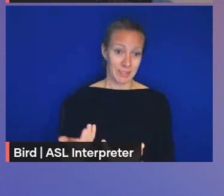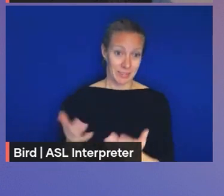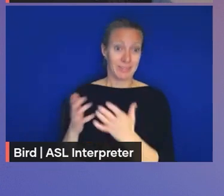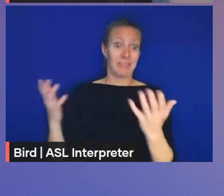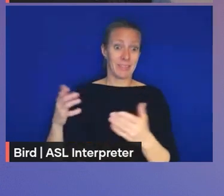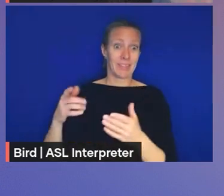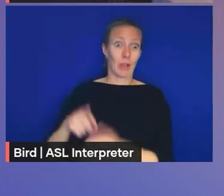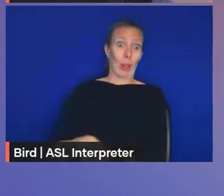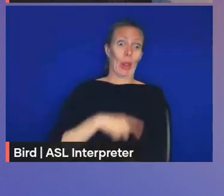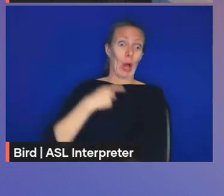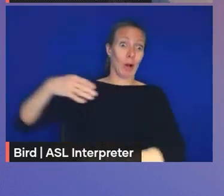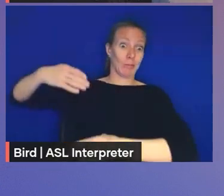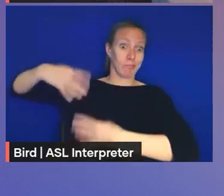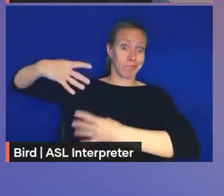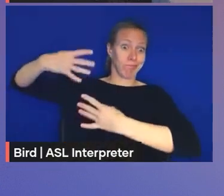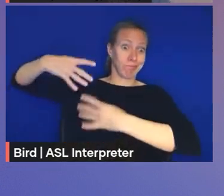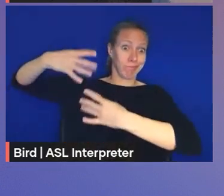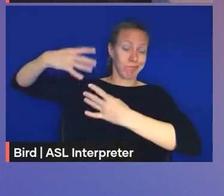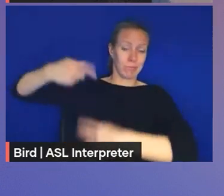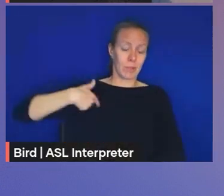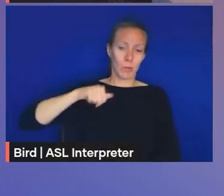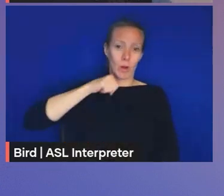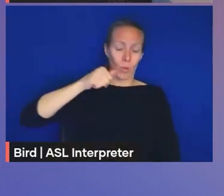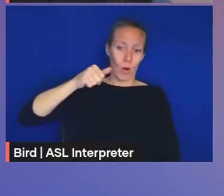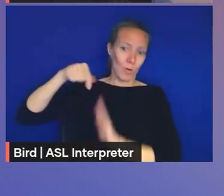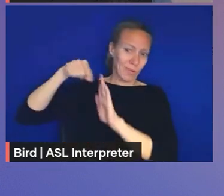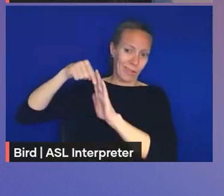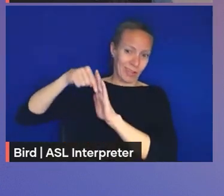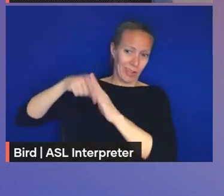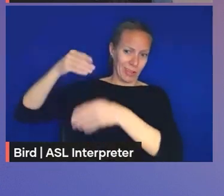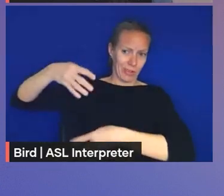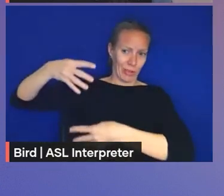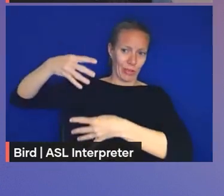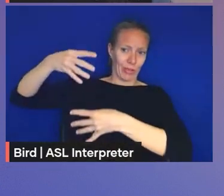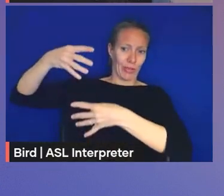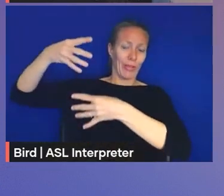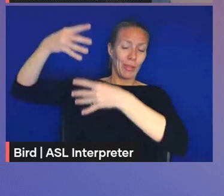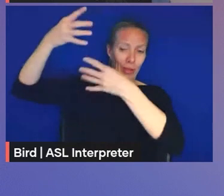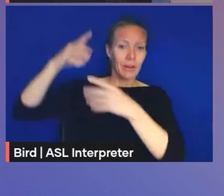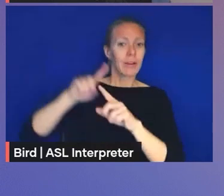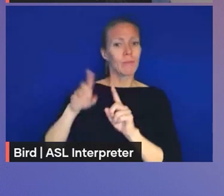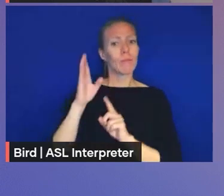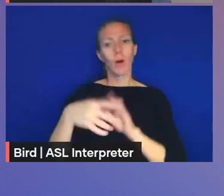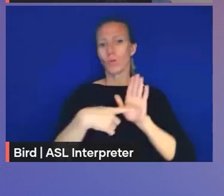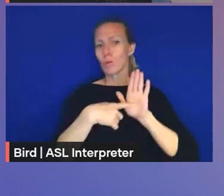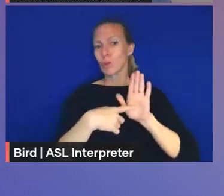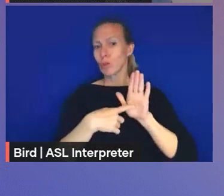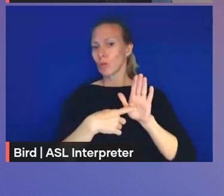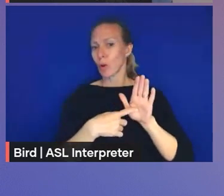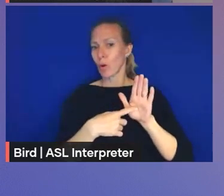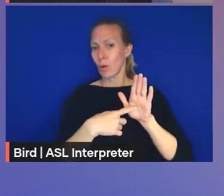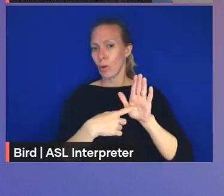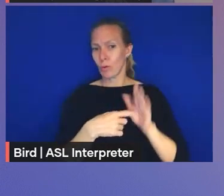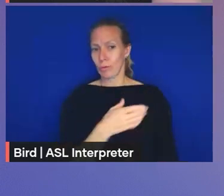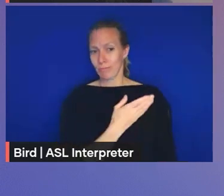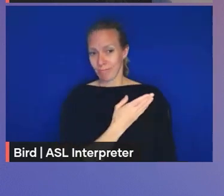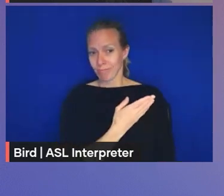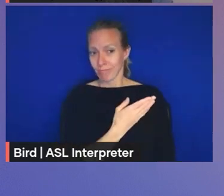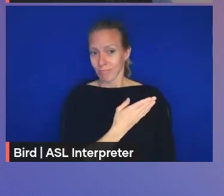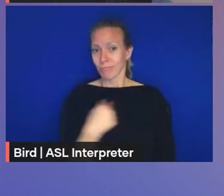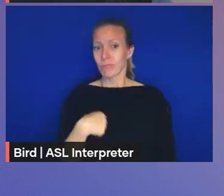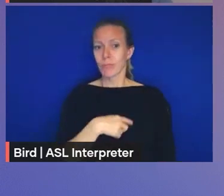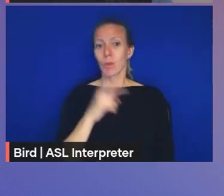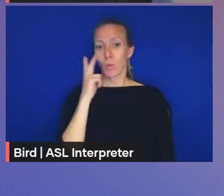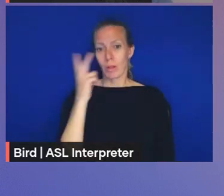output, so I won't go through it too far, but it will just show, like, near the bottom here is we can actually see the results that